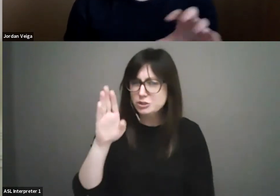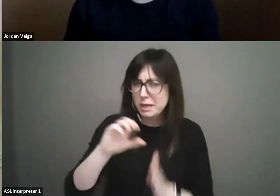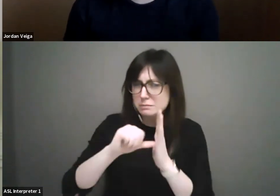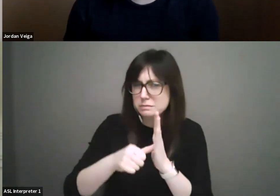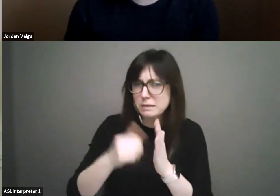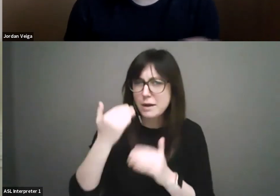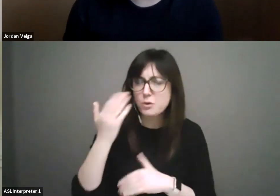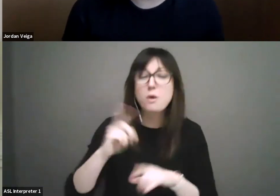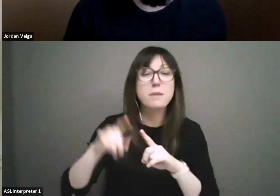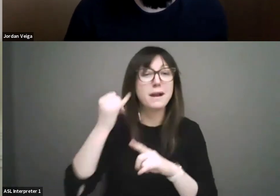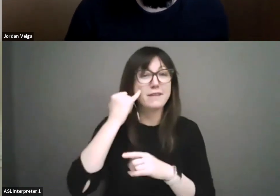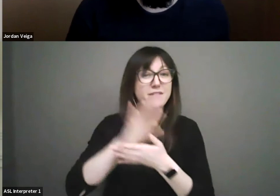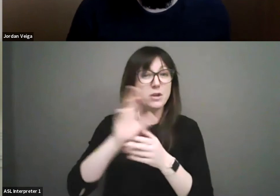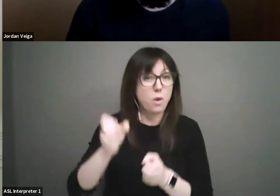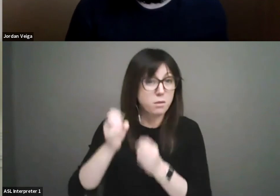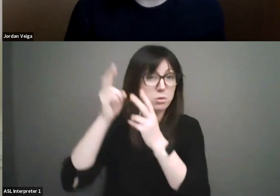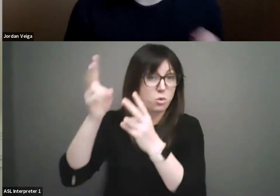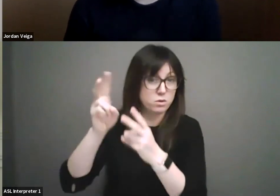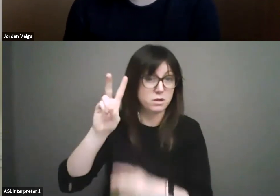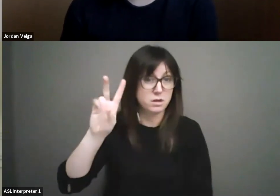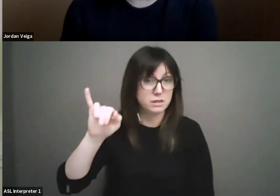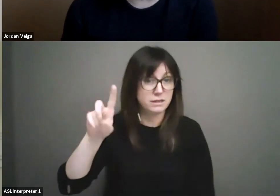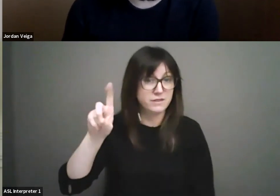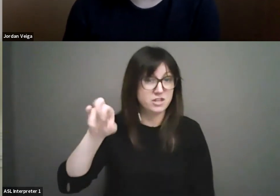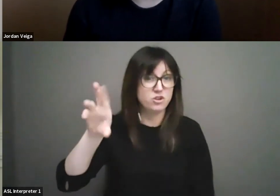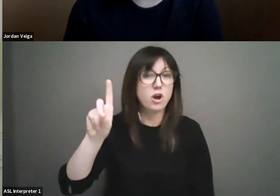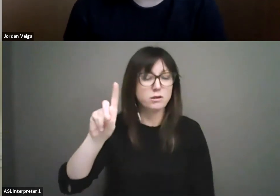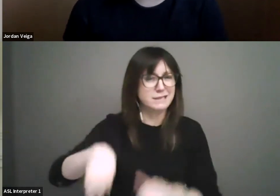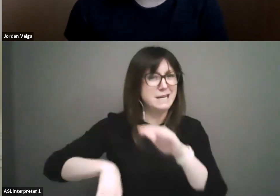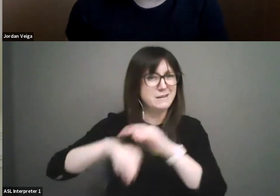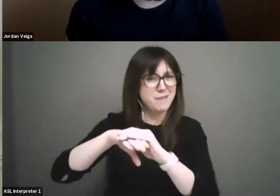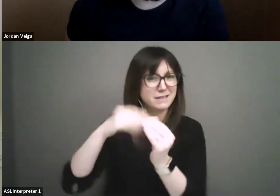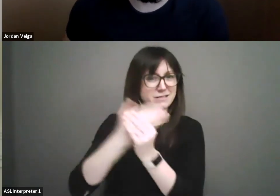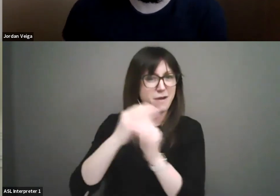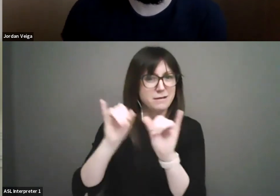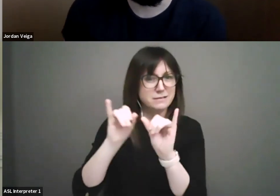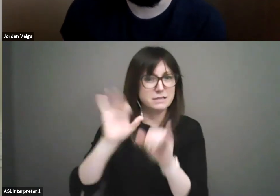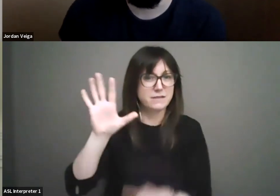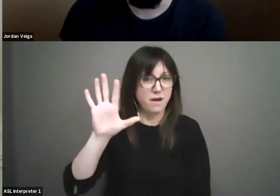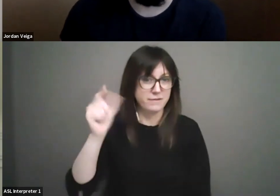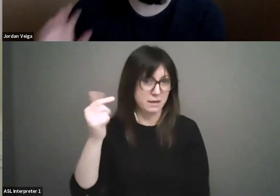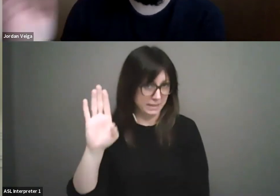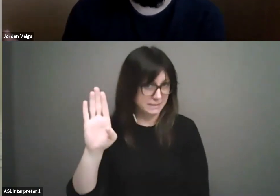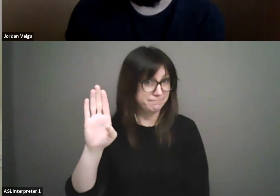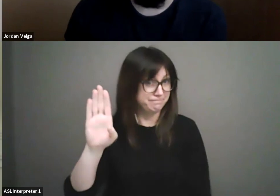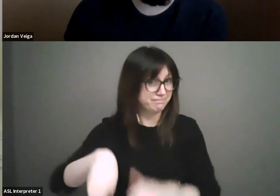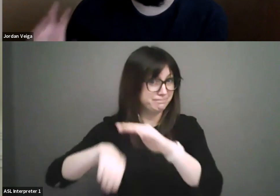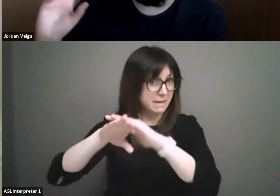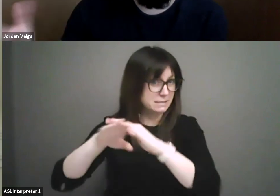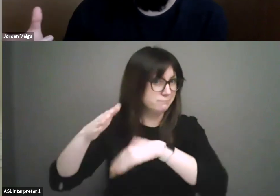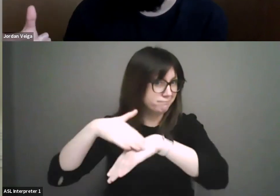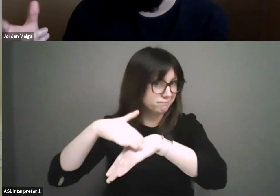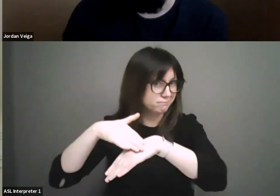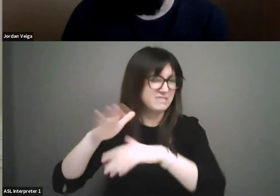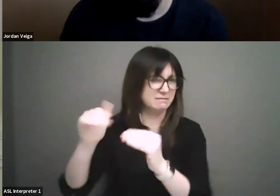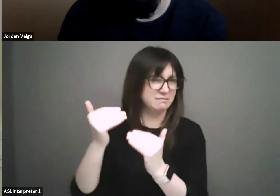are uploading a video into Vidyard, the max file size is 5 gigabytes. So just a reminder that it's typically